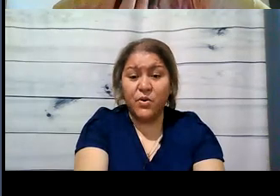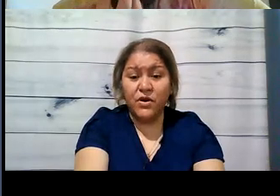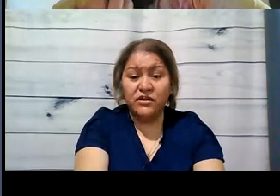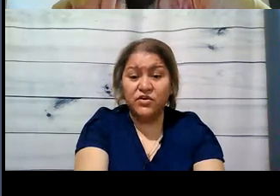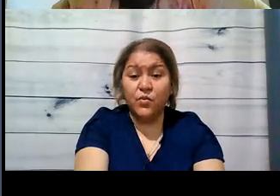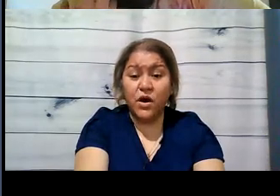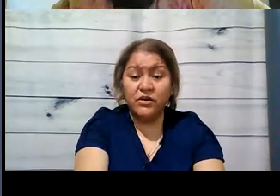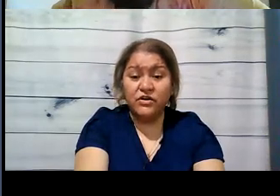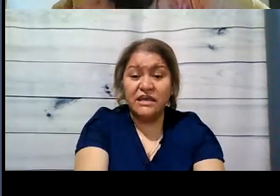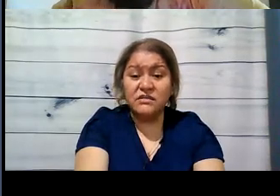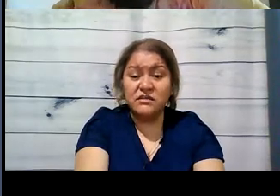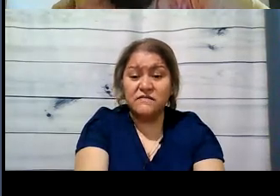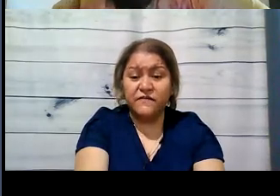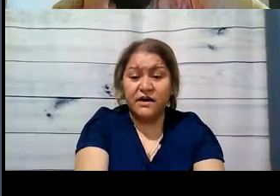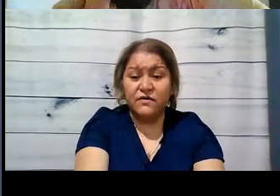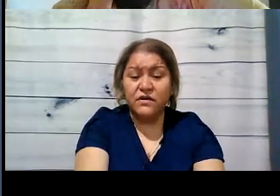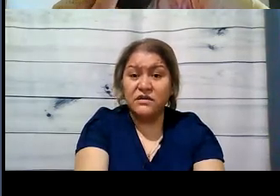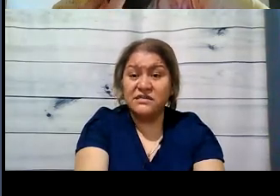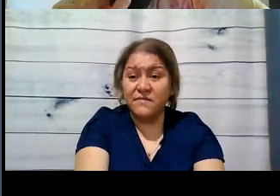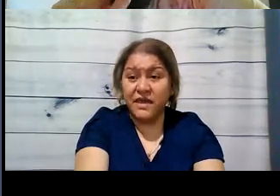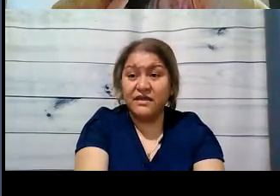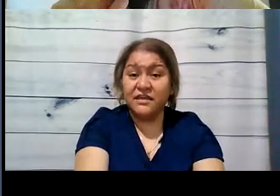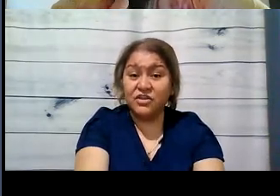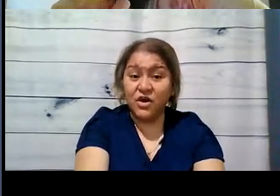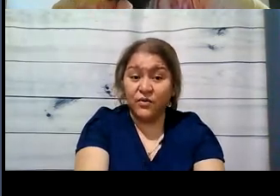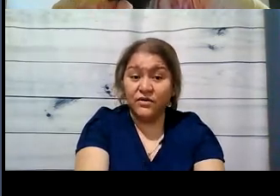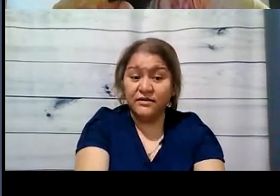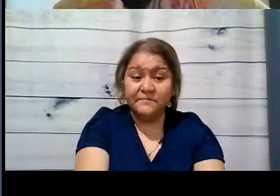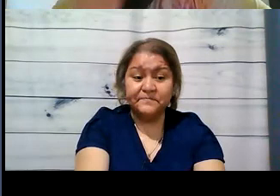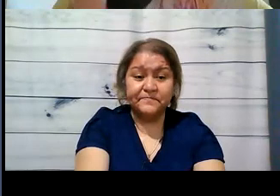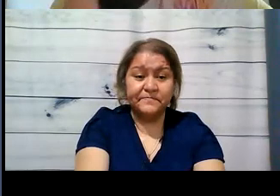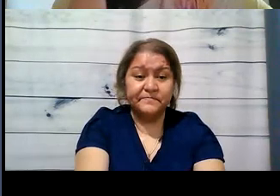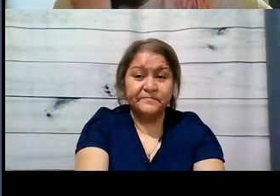he poured the water into the flour to make the dough.